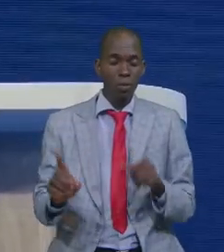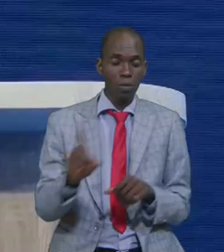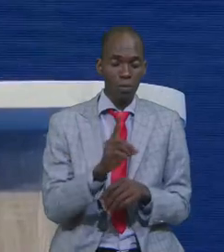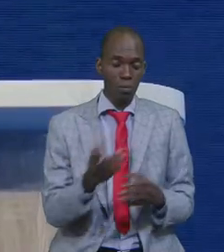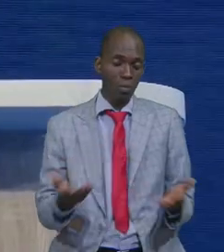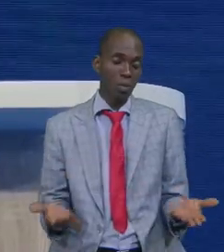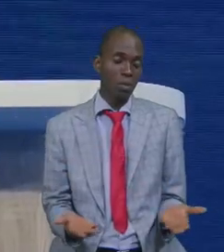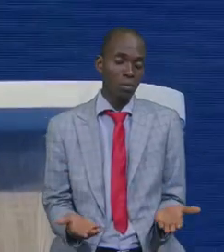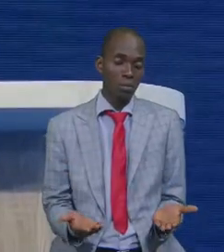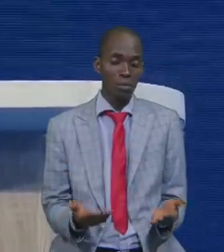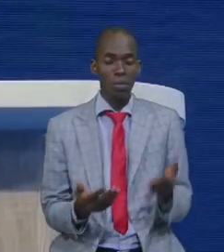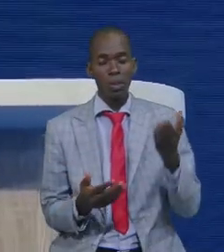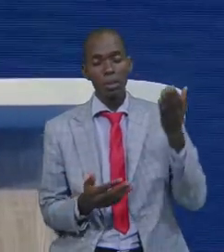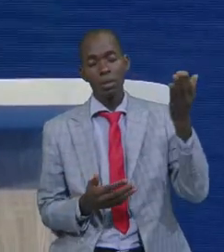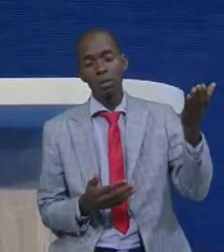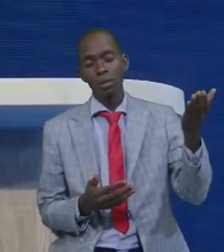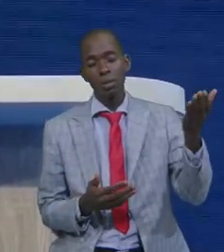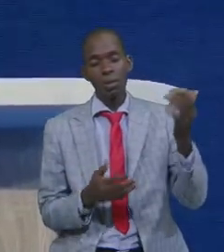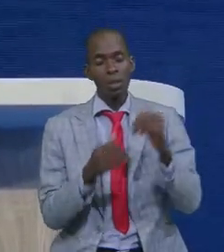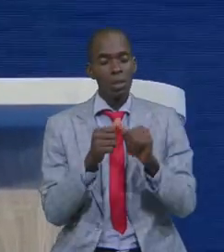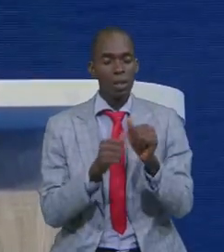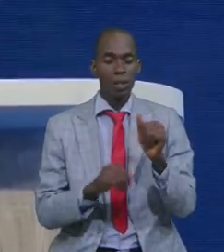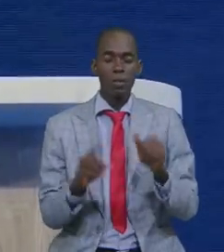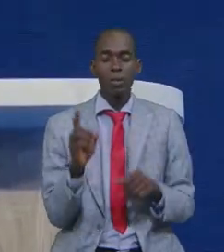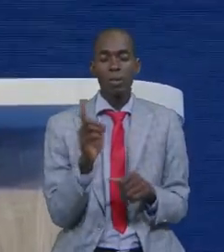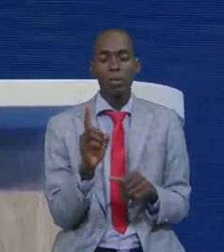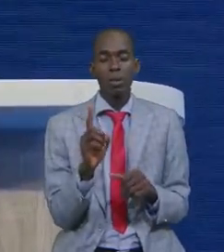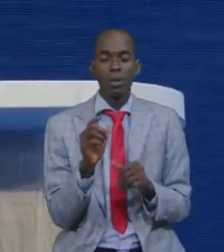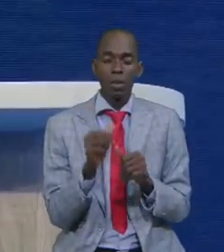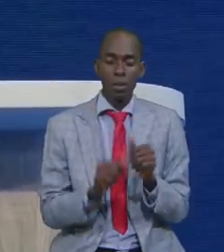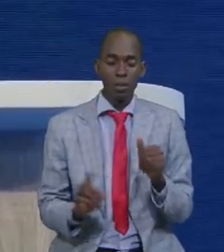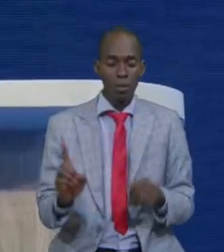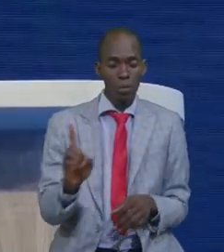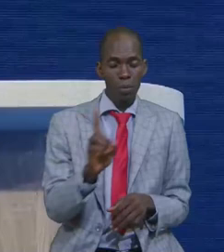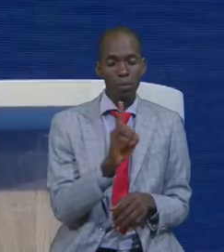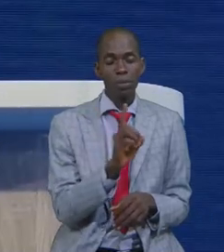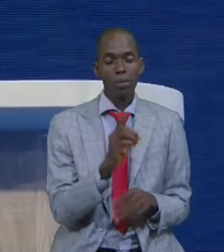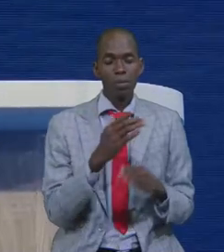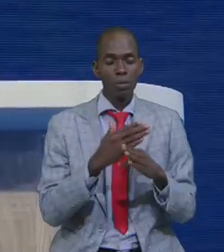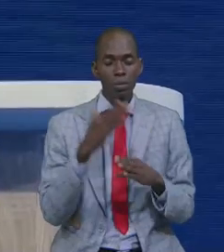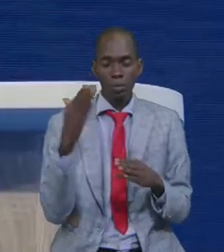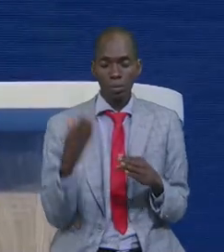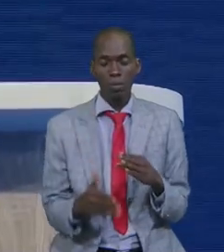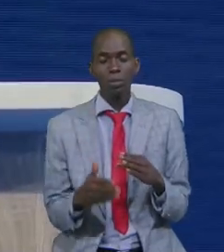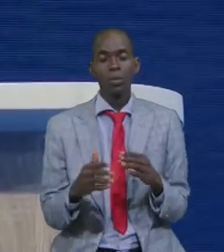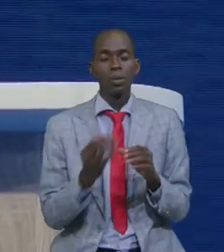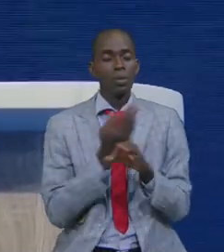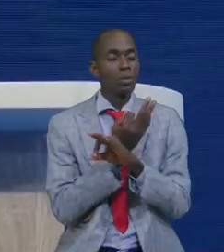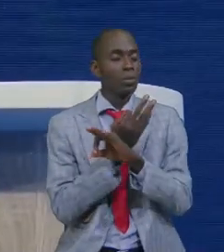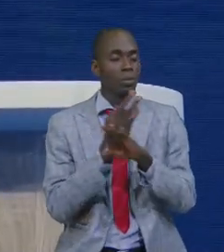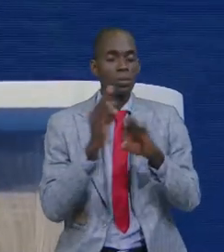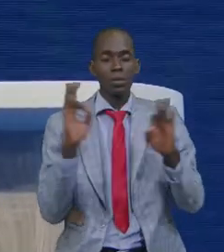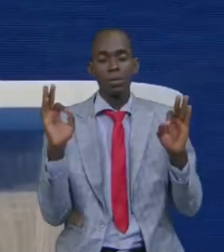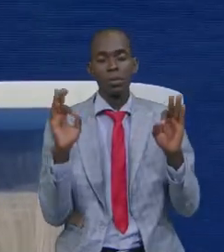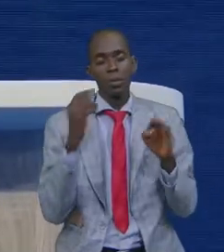here, there, everywhere, everyone, total